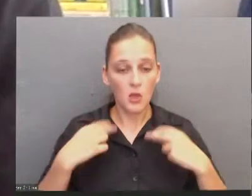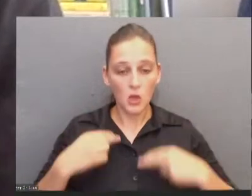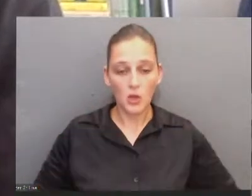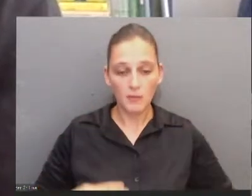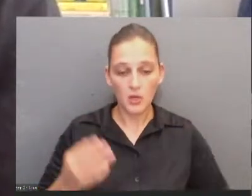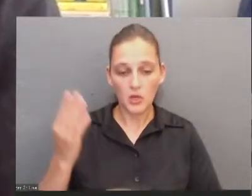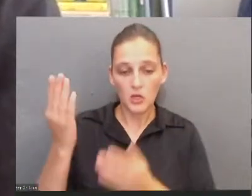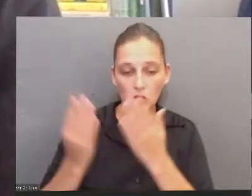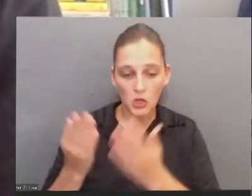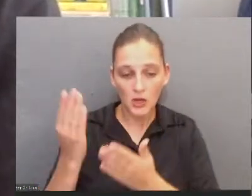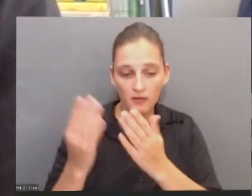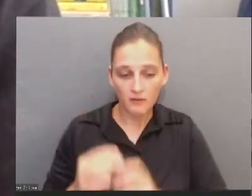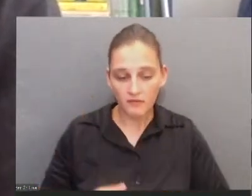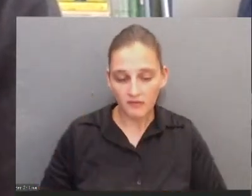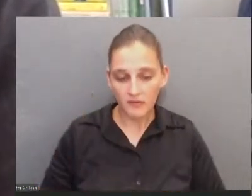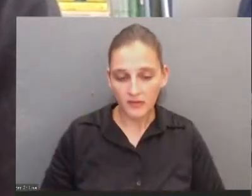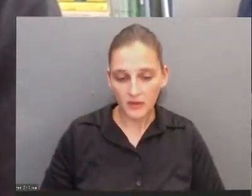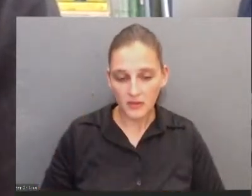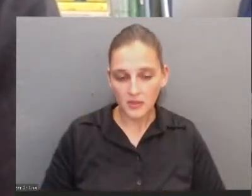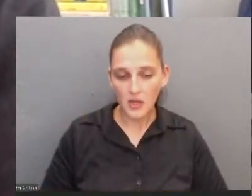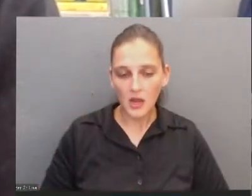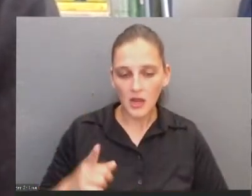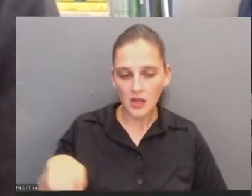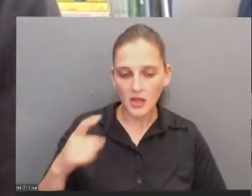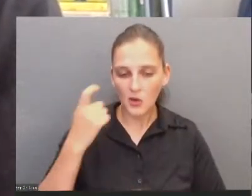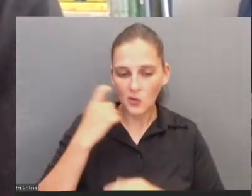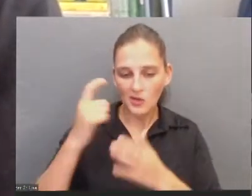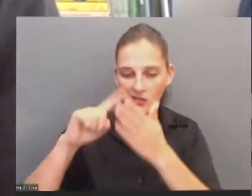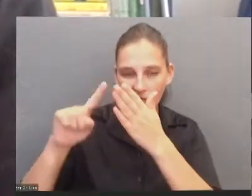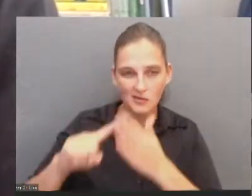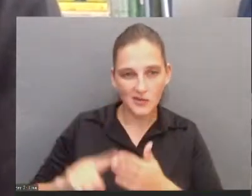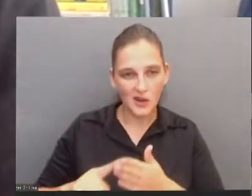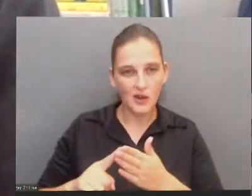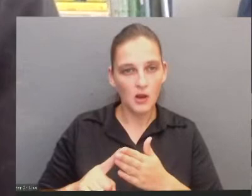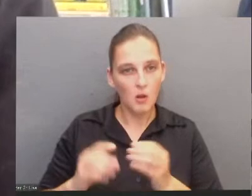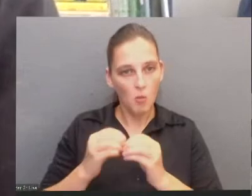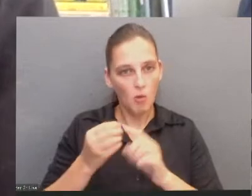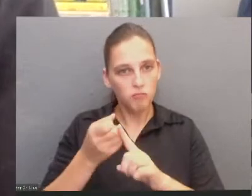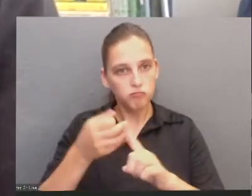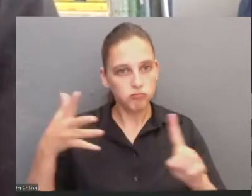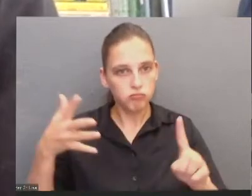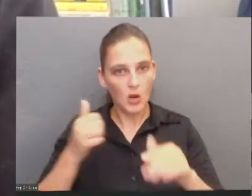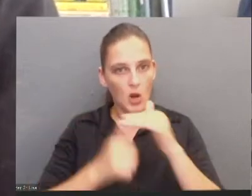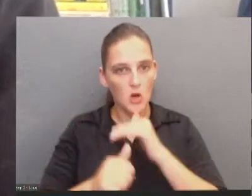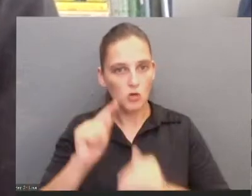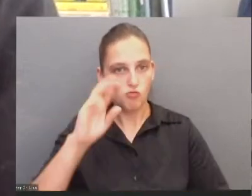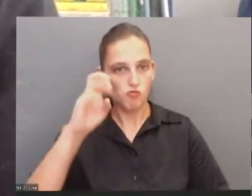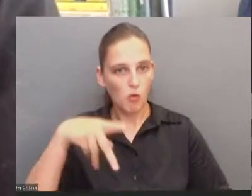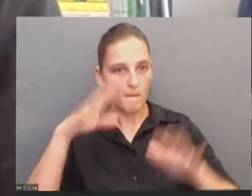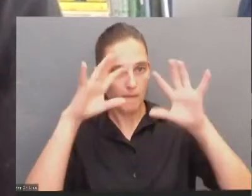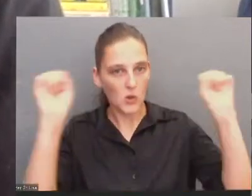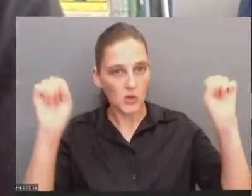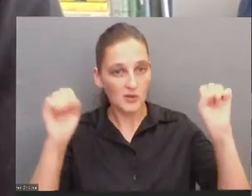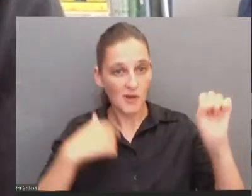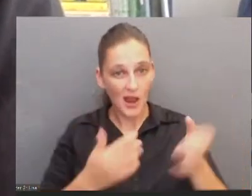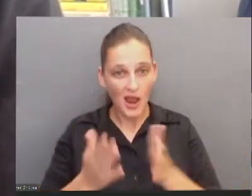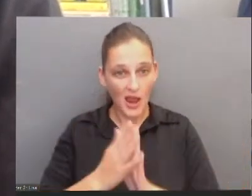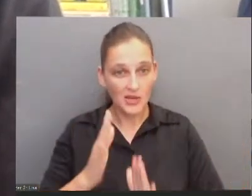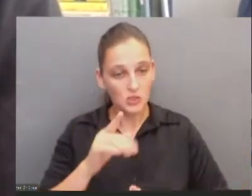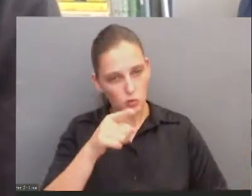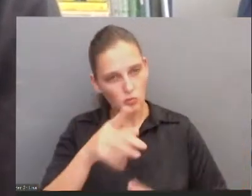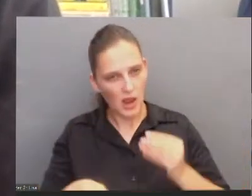Advisory Committee that was disbanded under the Trump administration. I'm begging you to add this to your recommendations. Under the